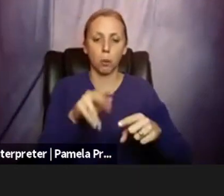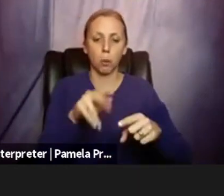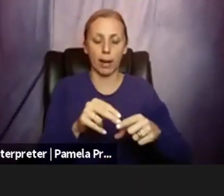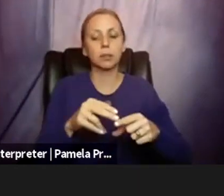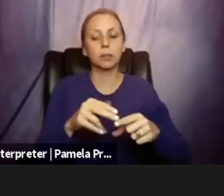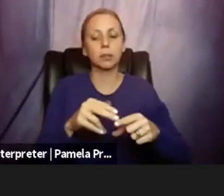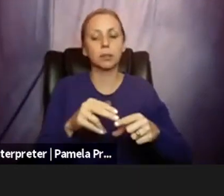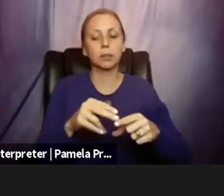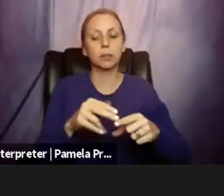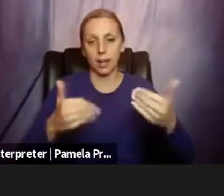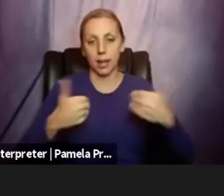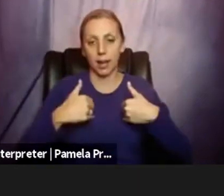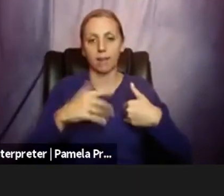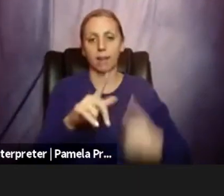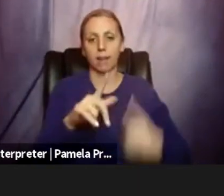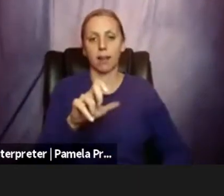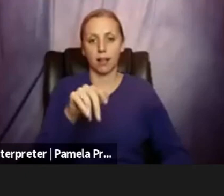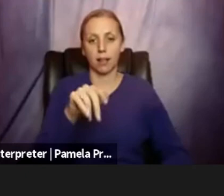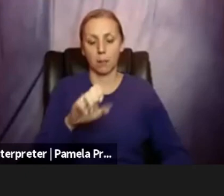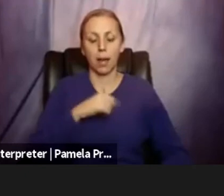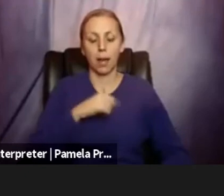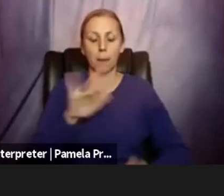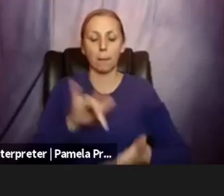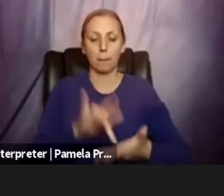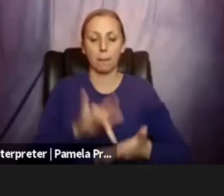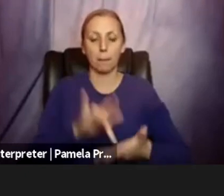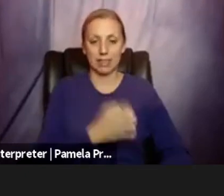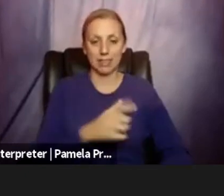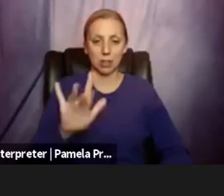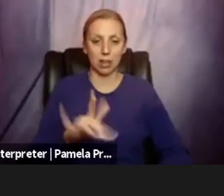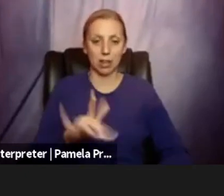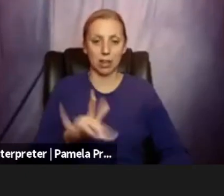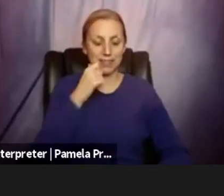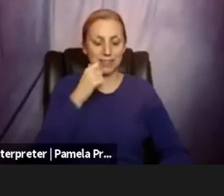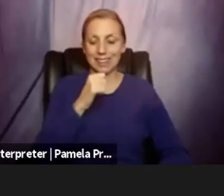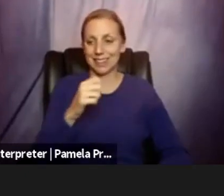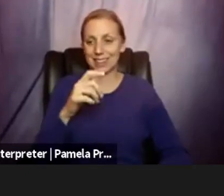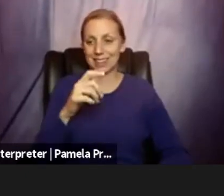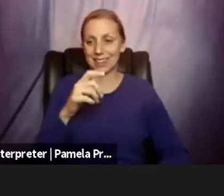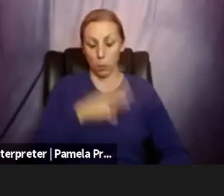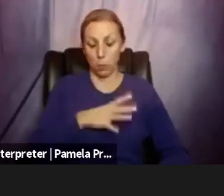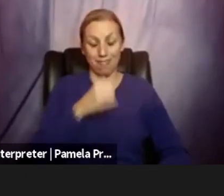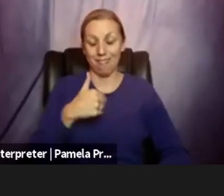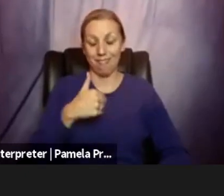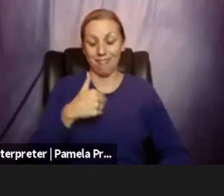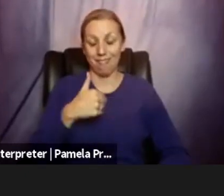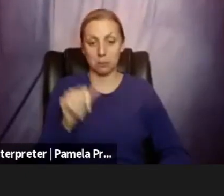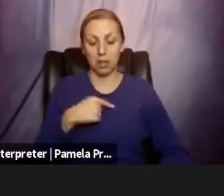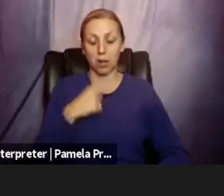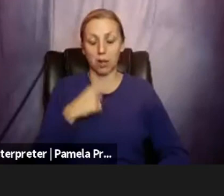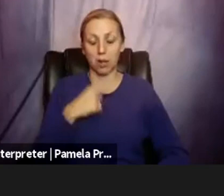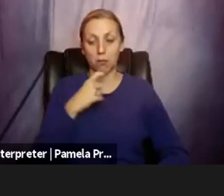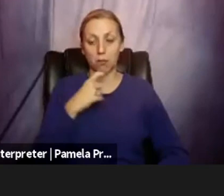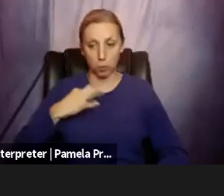Middle Eastern, light-skinned, non-disabled woman, and I am wearing a red sweater and gold necklace,